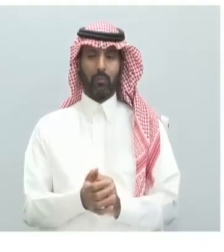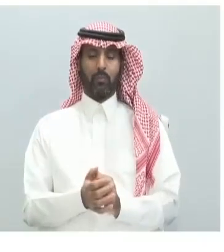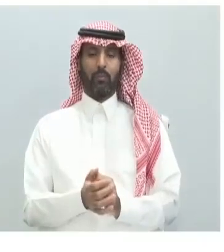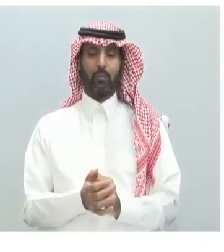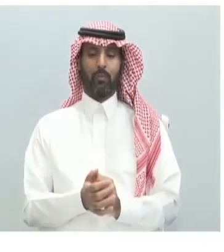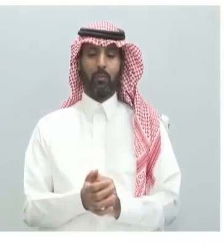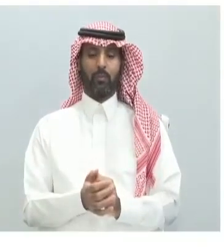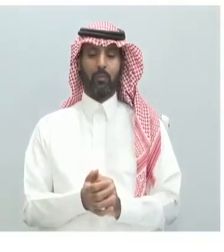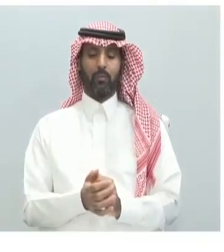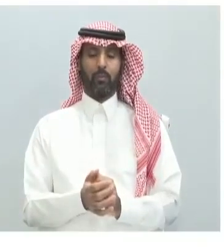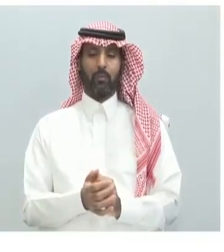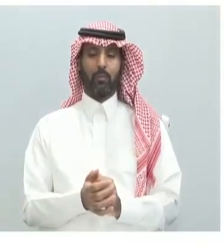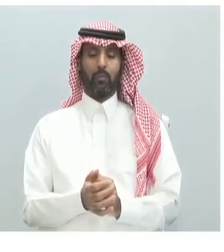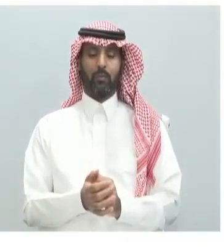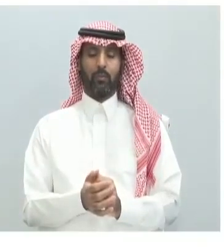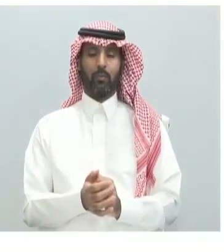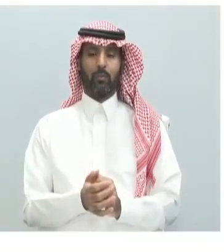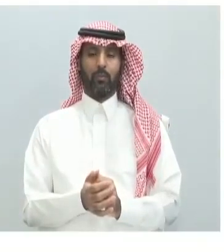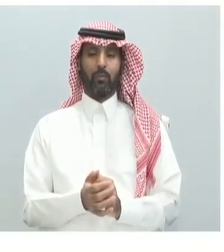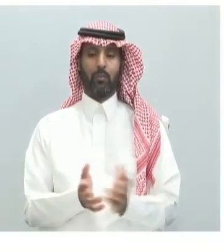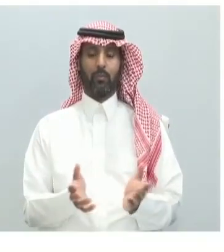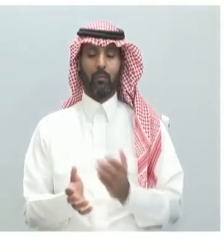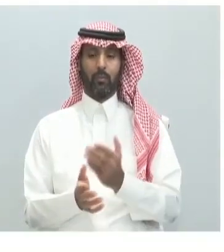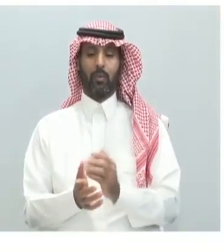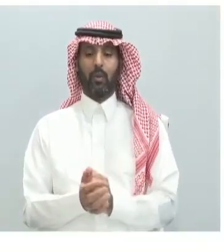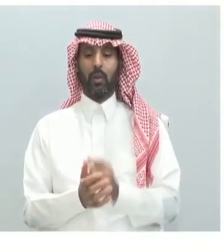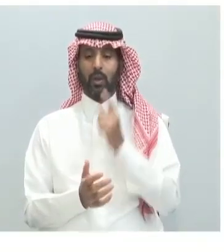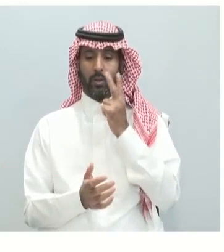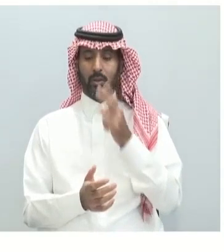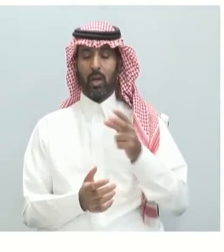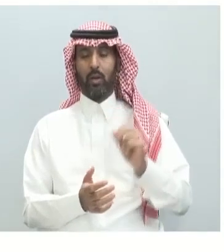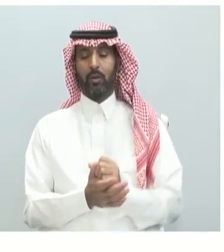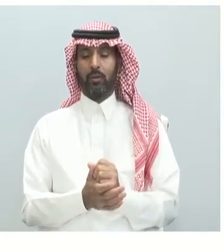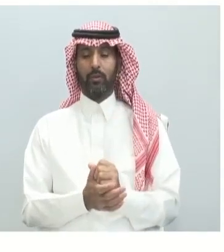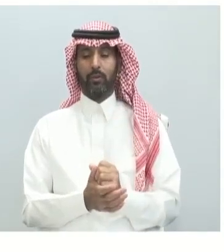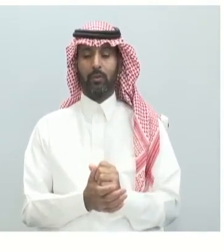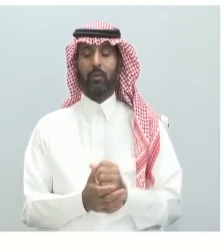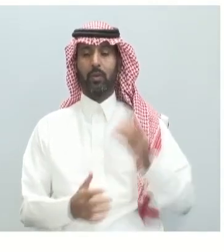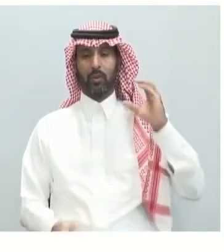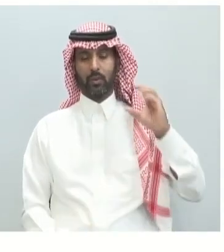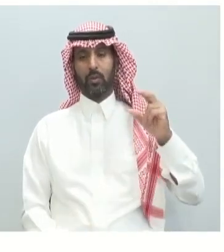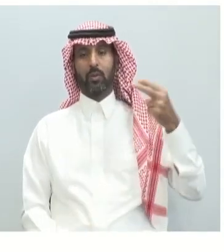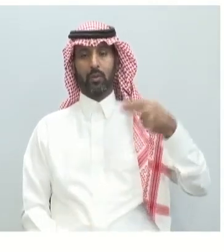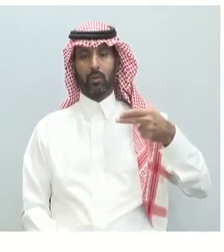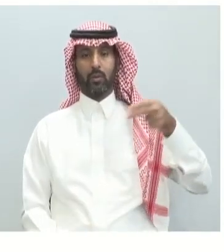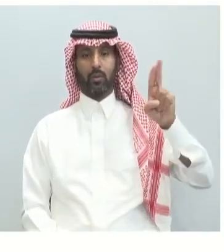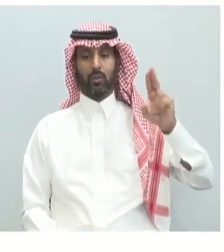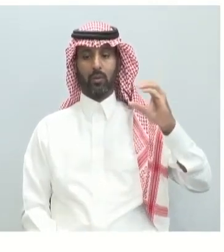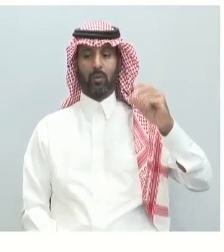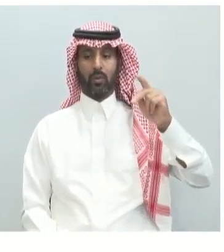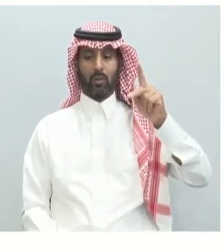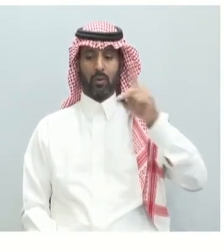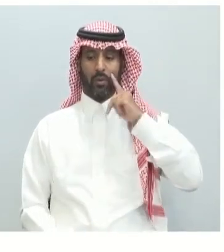look for the correct answer, and the correct answer is chuck. So I can always chuck it. Anyway,